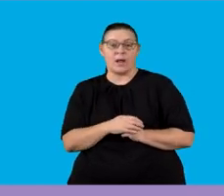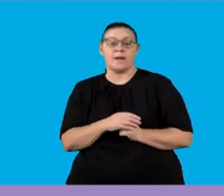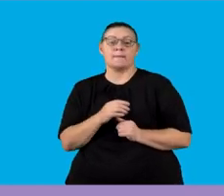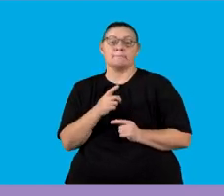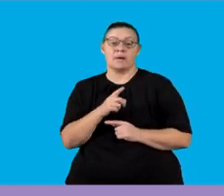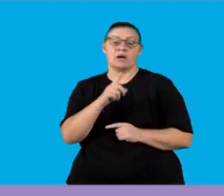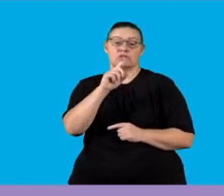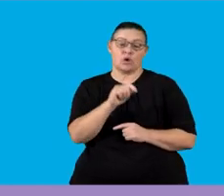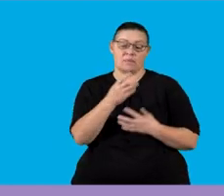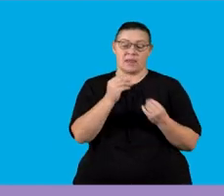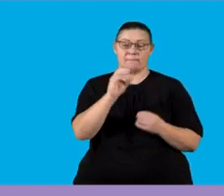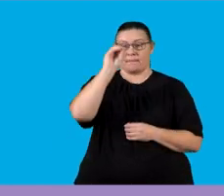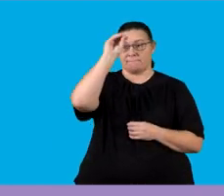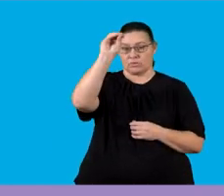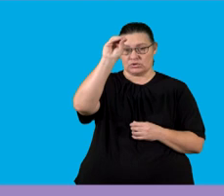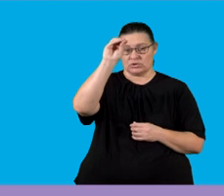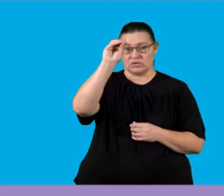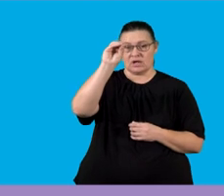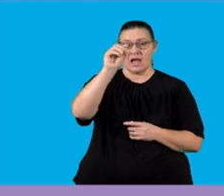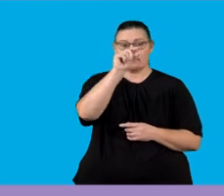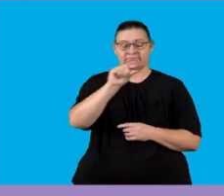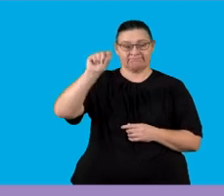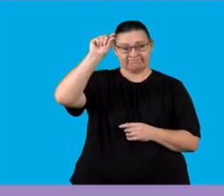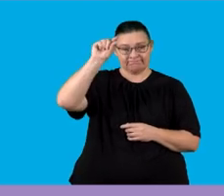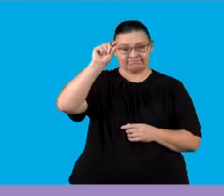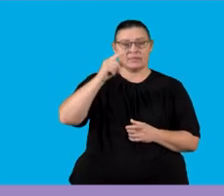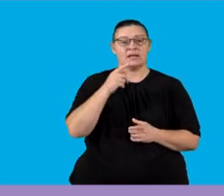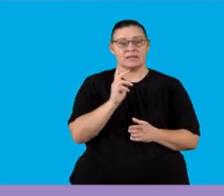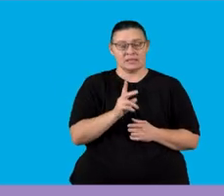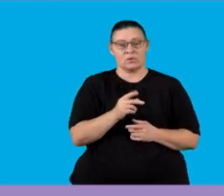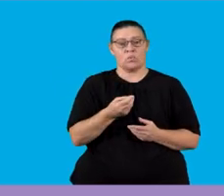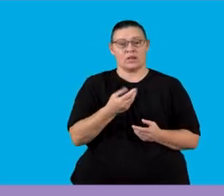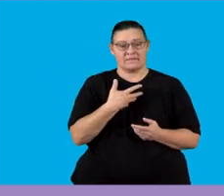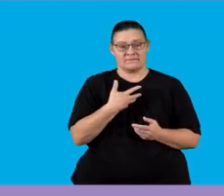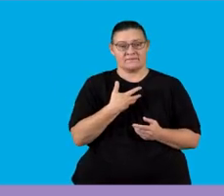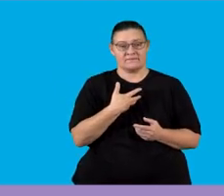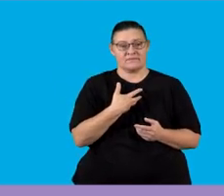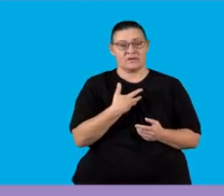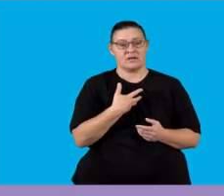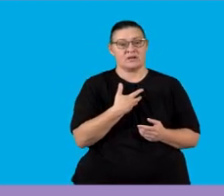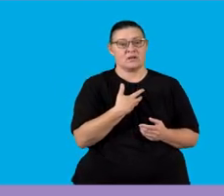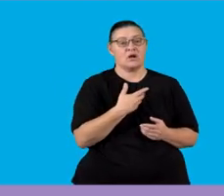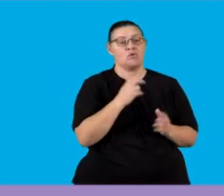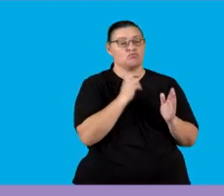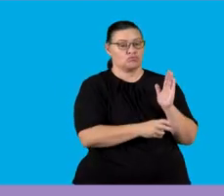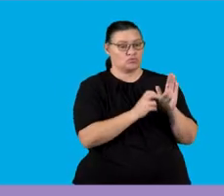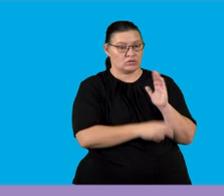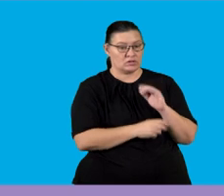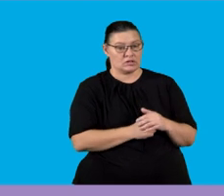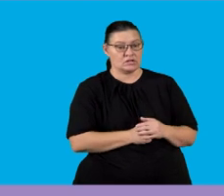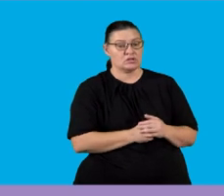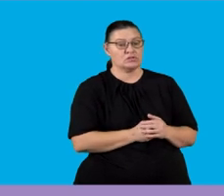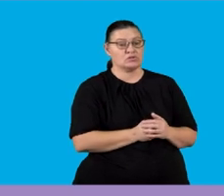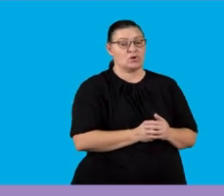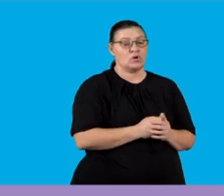So that means 5 exponent n. And if we need to check that, we can see that the first term is 5